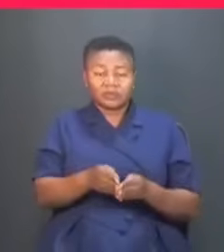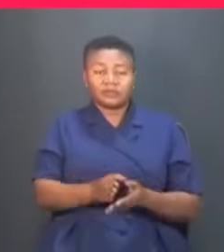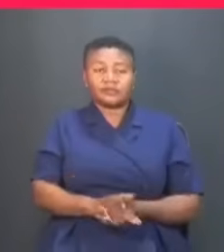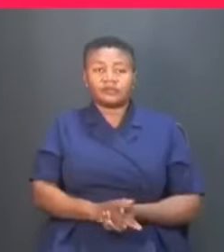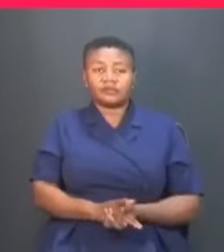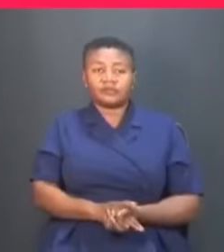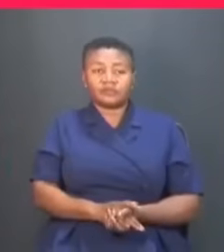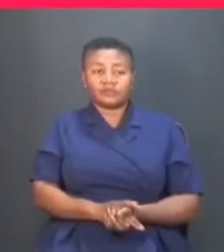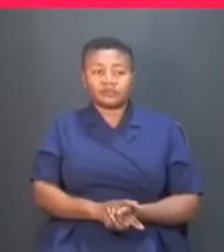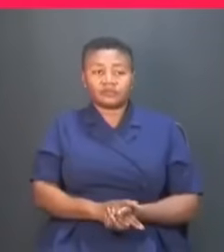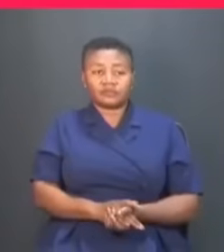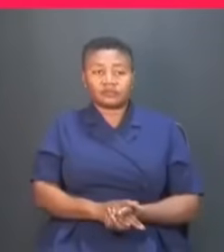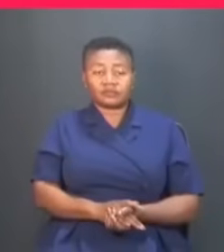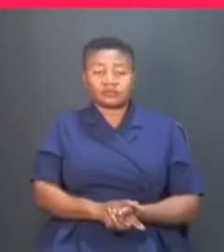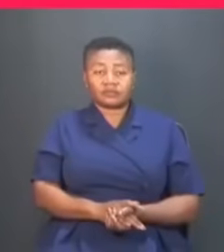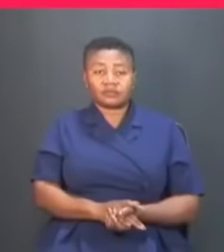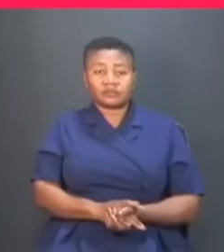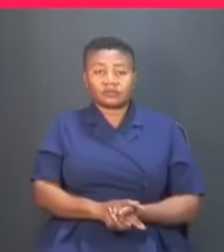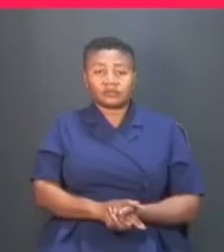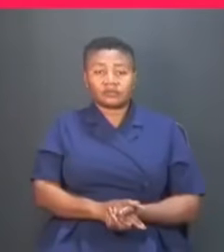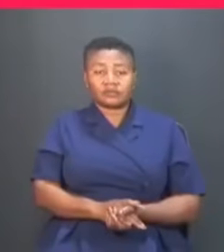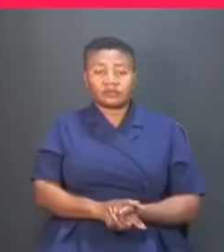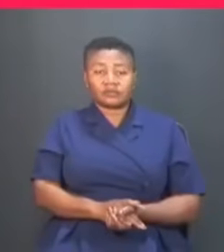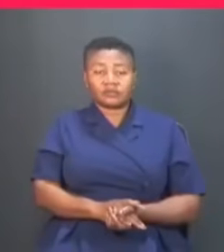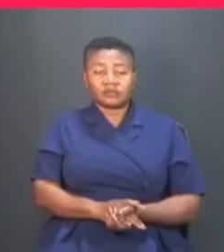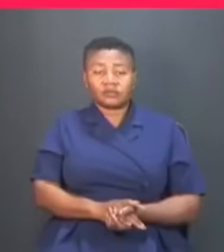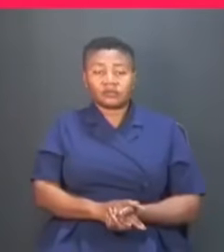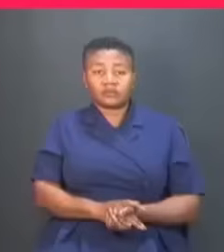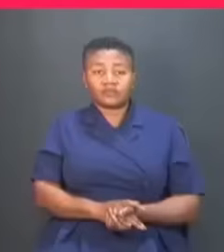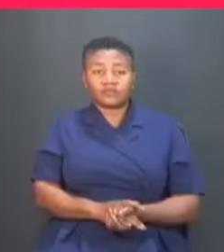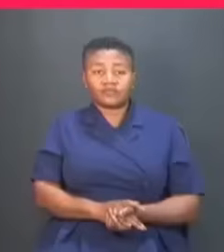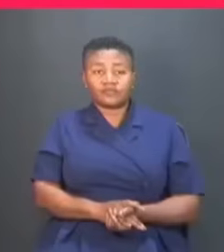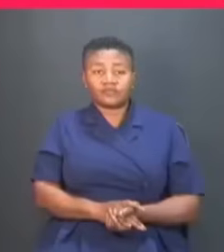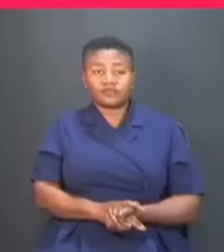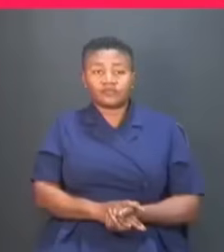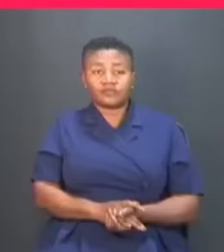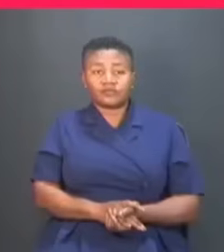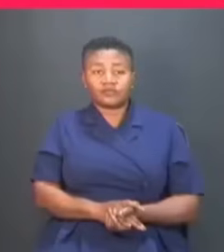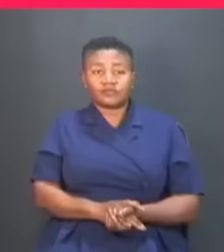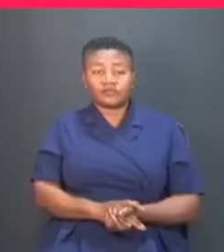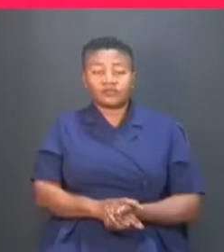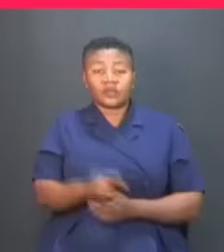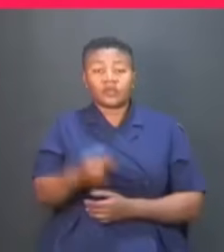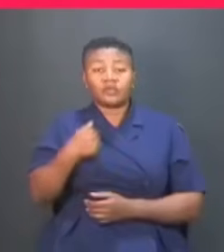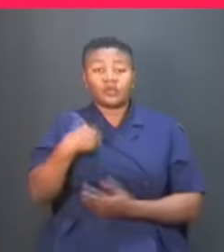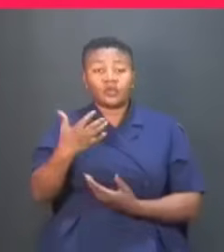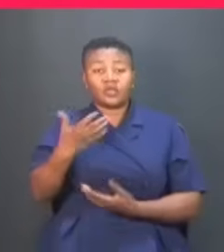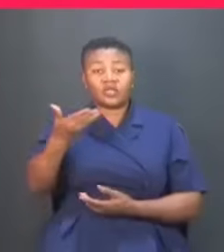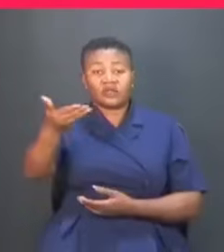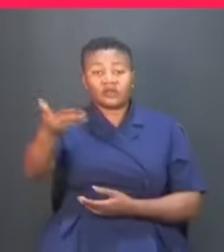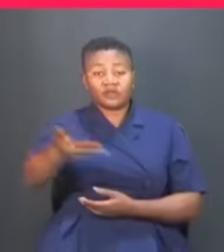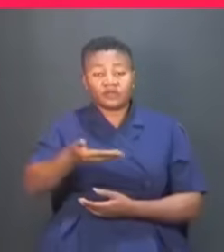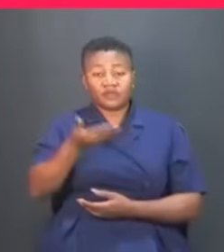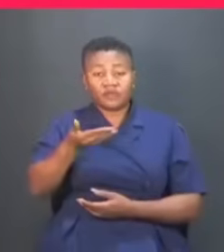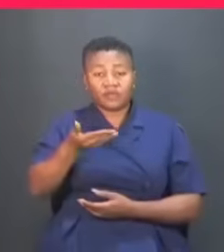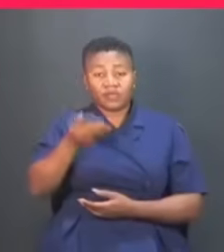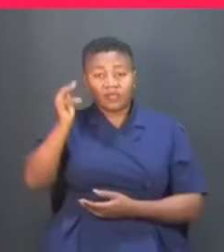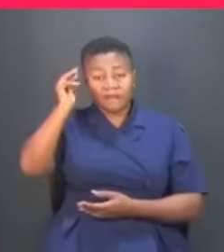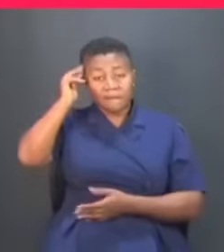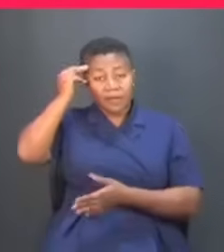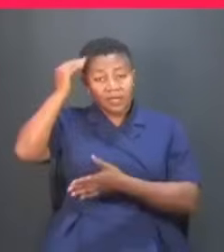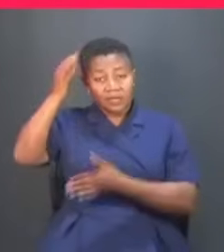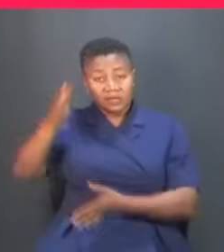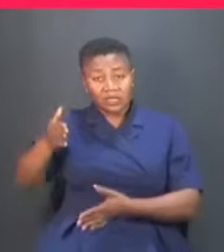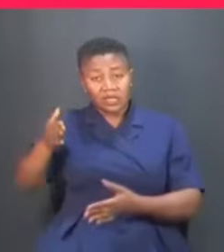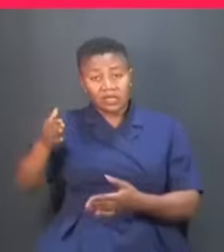And whilst reconstituting the House into a committee of the whole, I would invite the Minister for